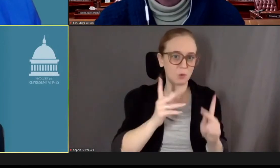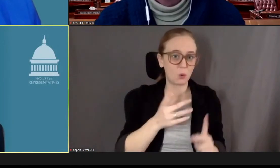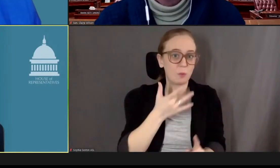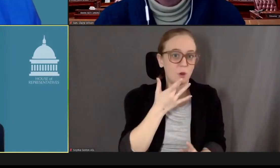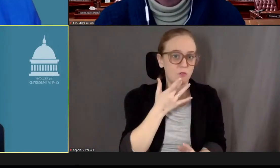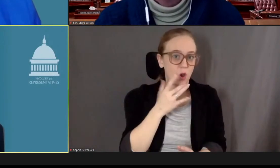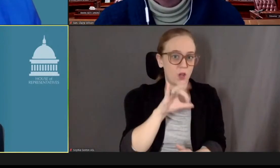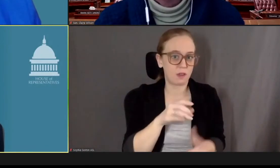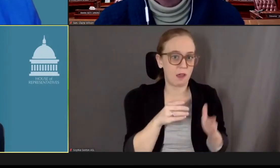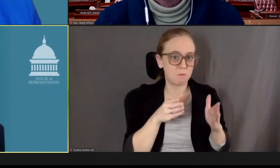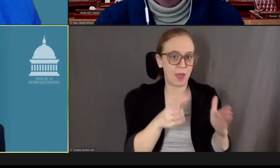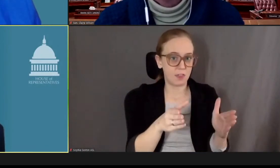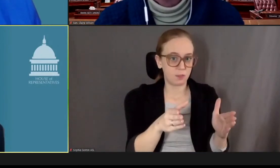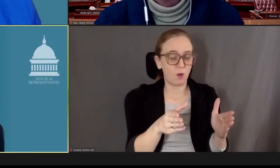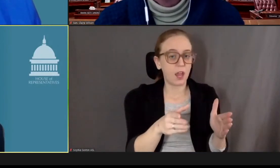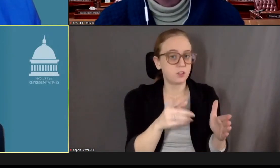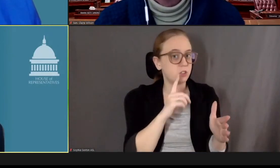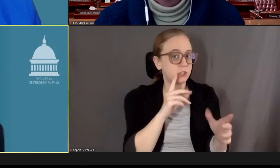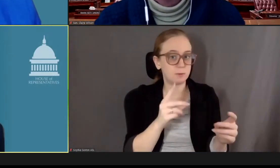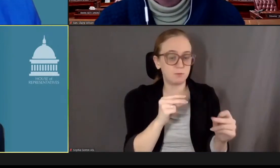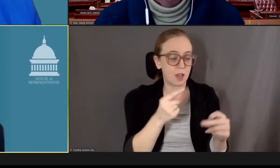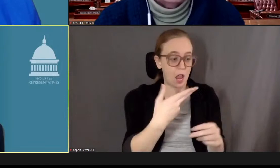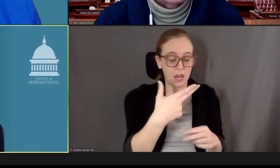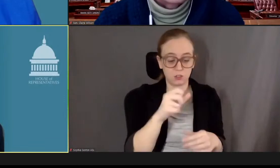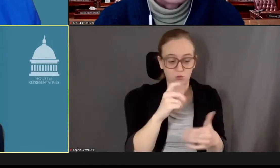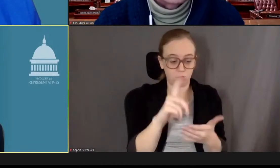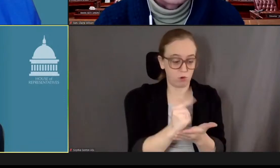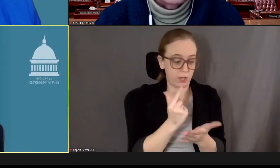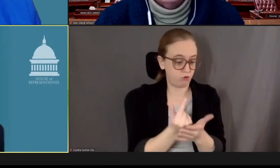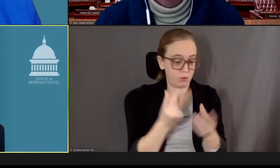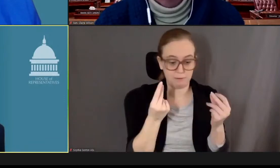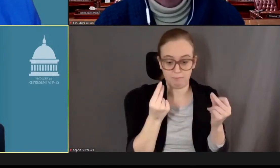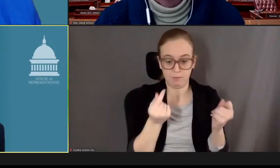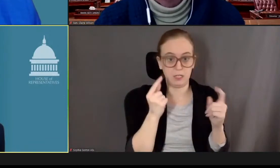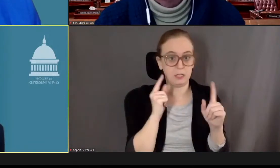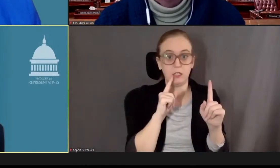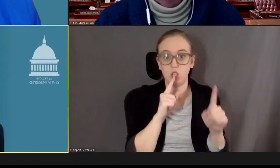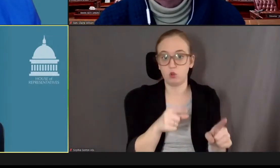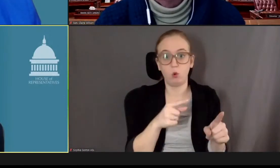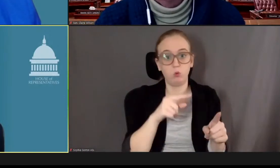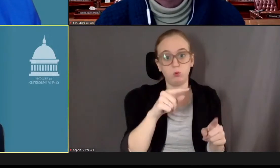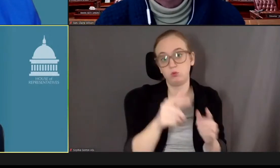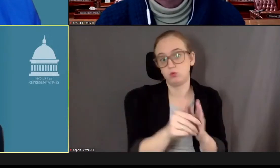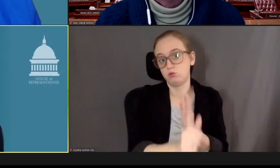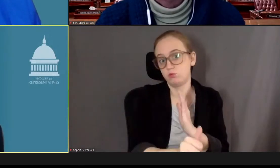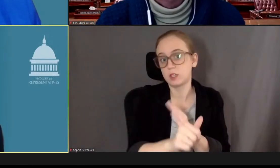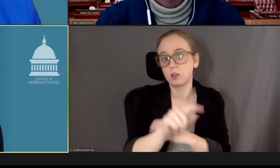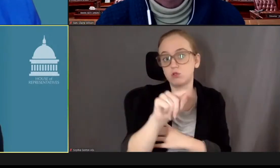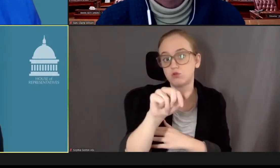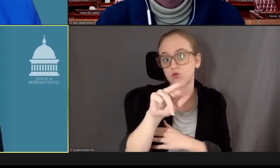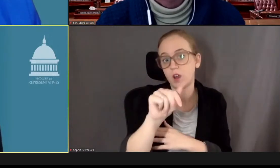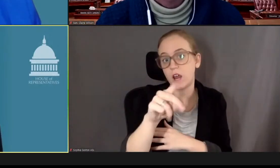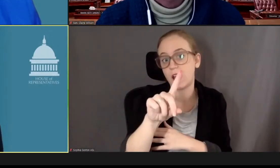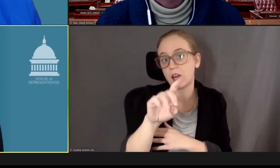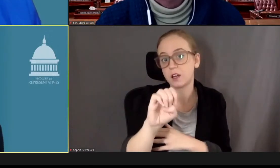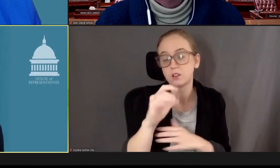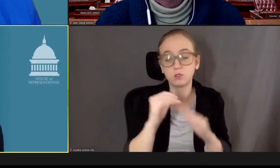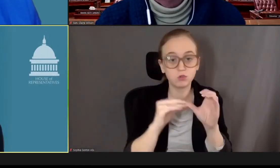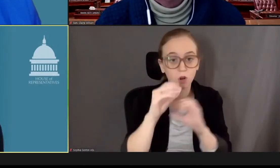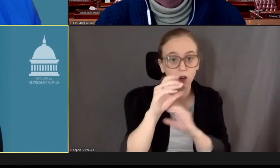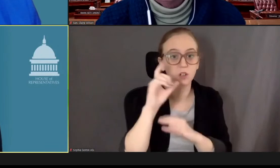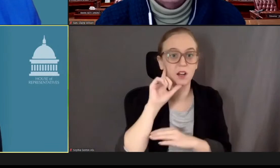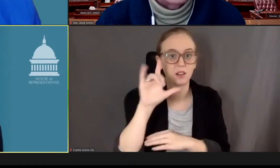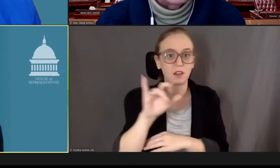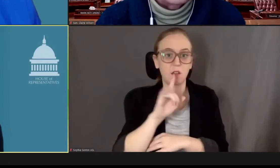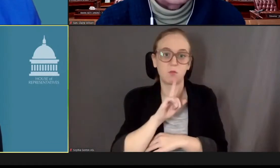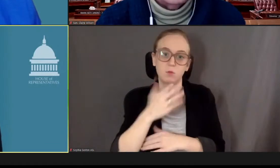career wage job will be great for our community. So I'm excited about that process and looking forward